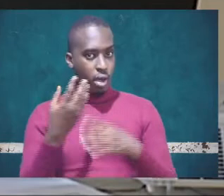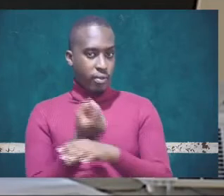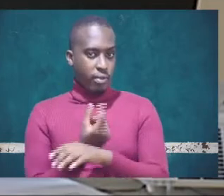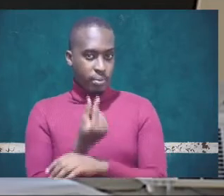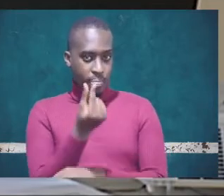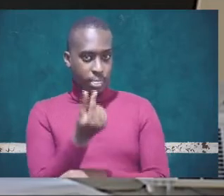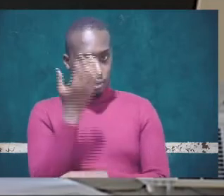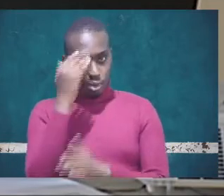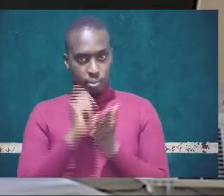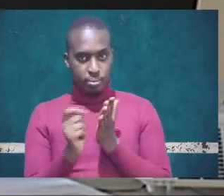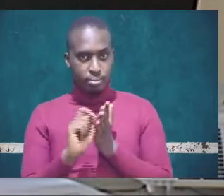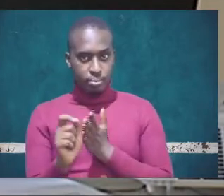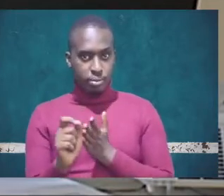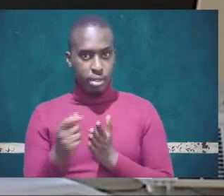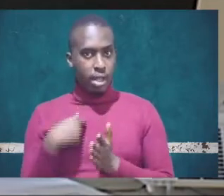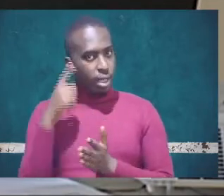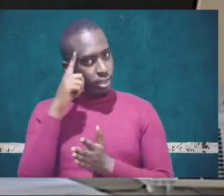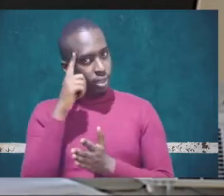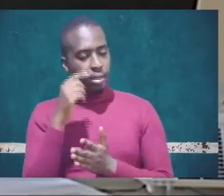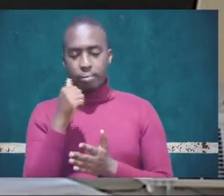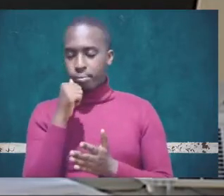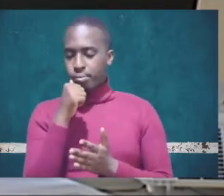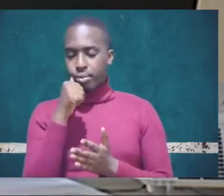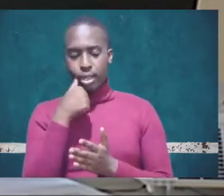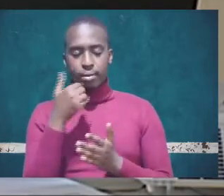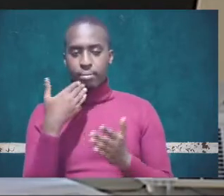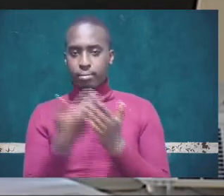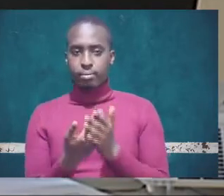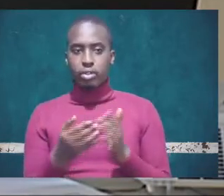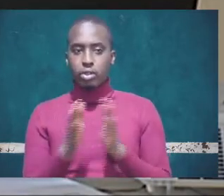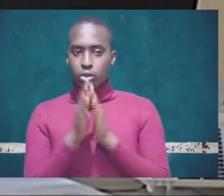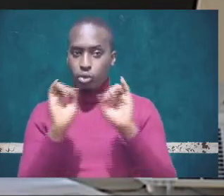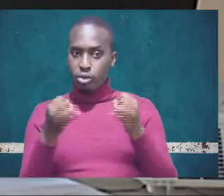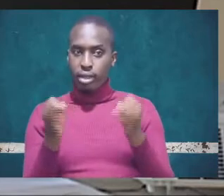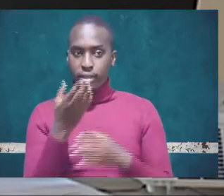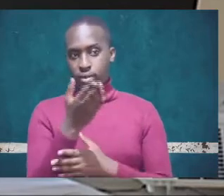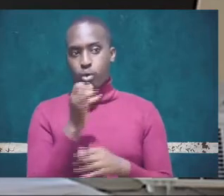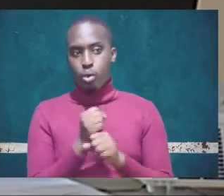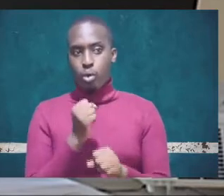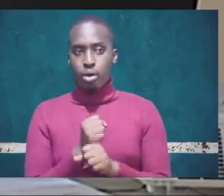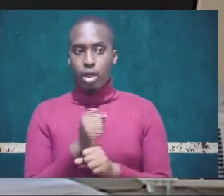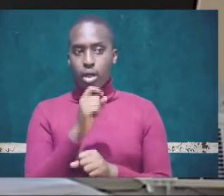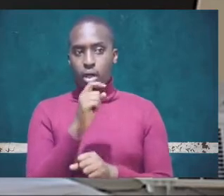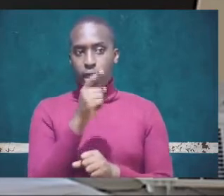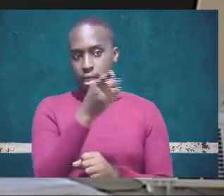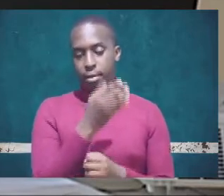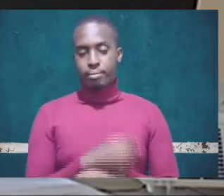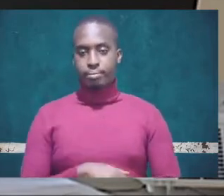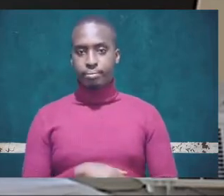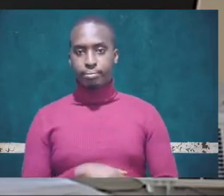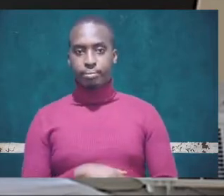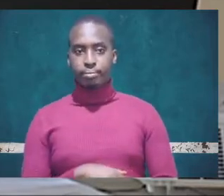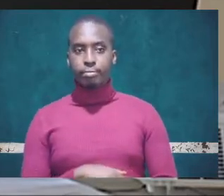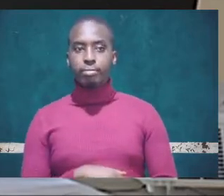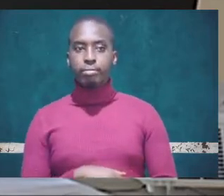and you try it out? I think it will be very nice. Try it out. Just one part to the other